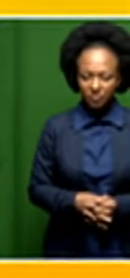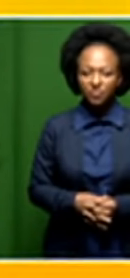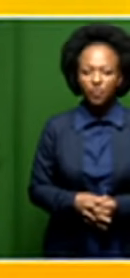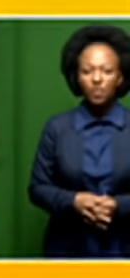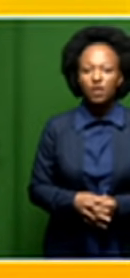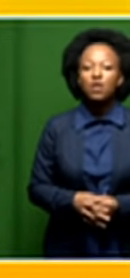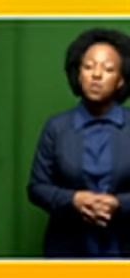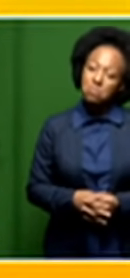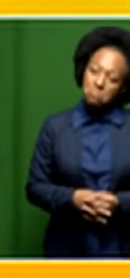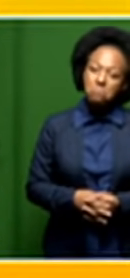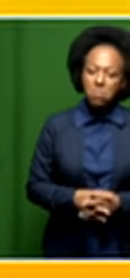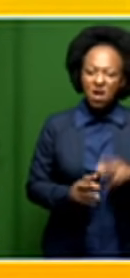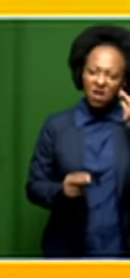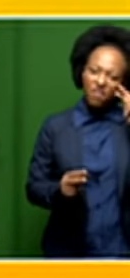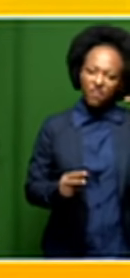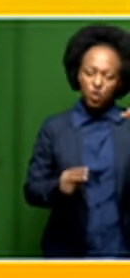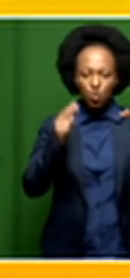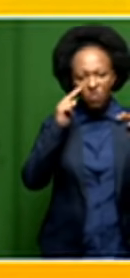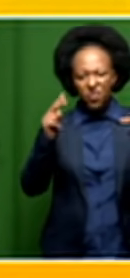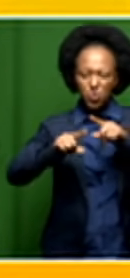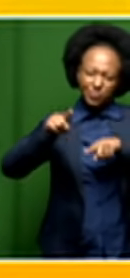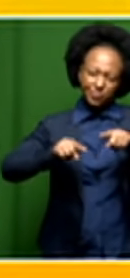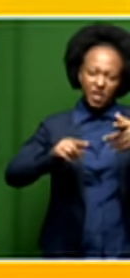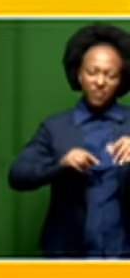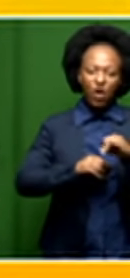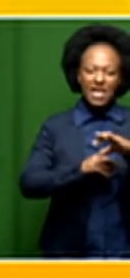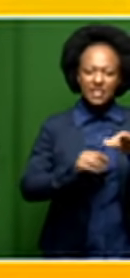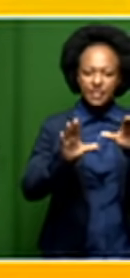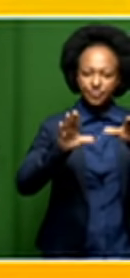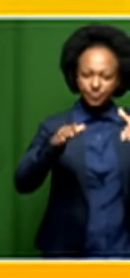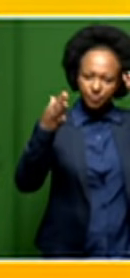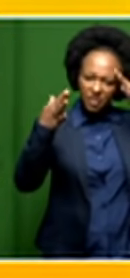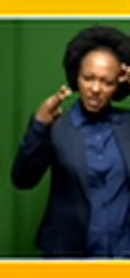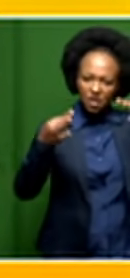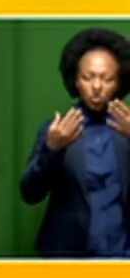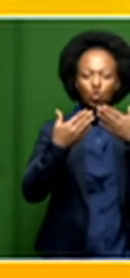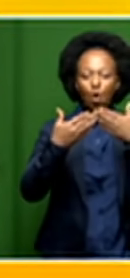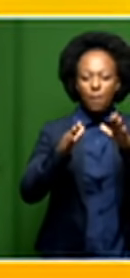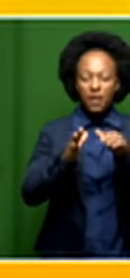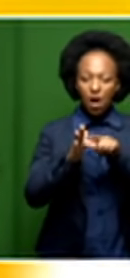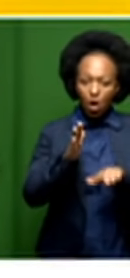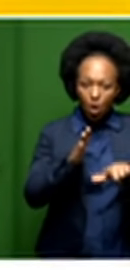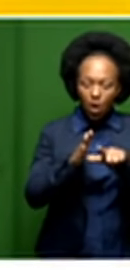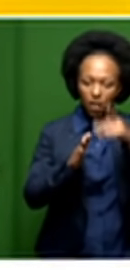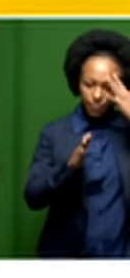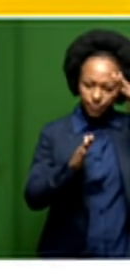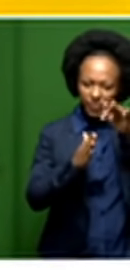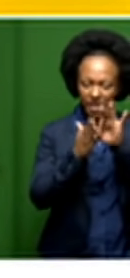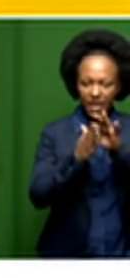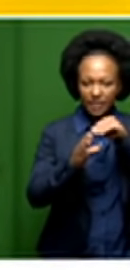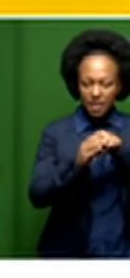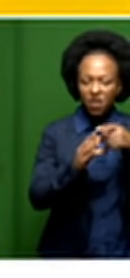Well, there have been mixed reactions on the Independent Electoral Commission of South Africa's decision to reopen the local government elections candidate